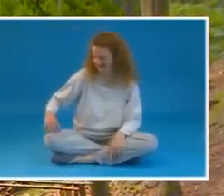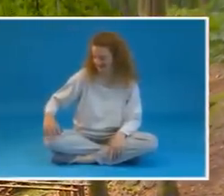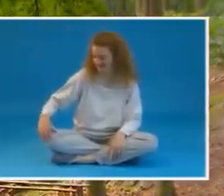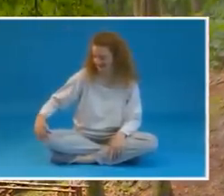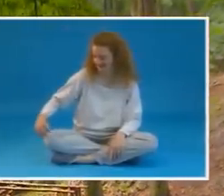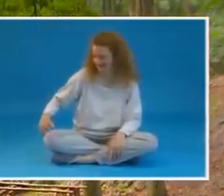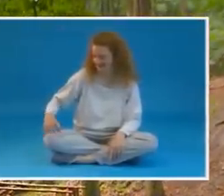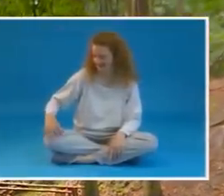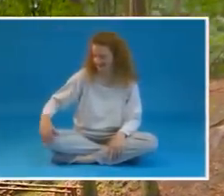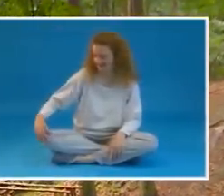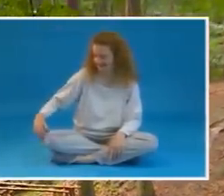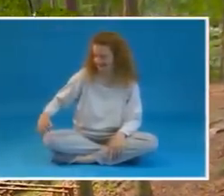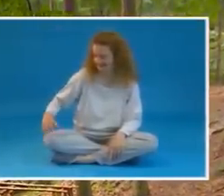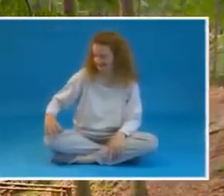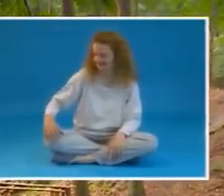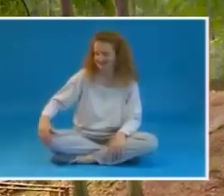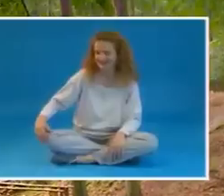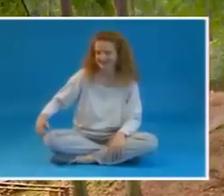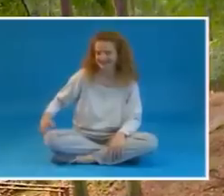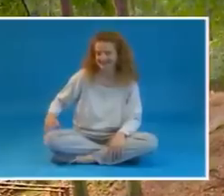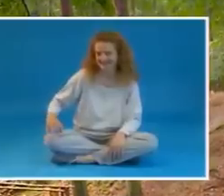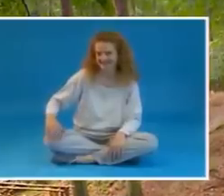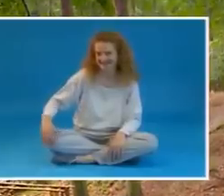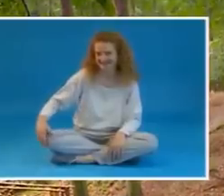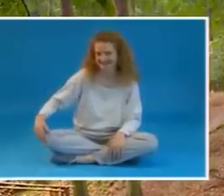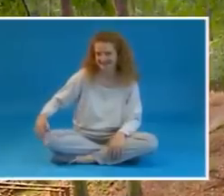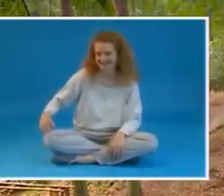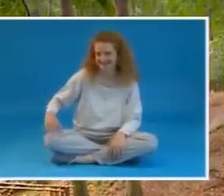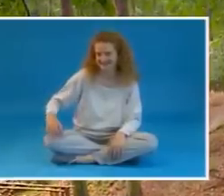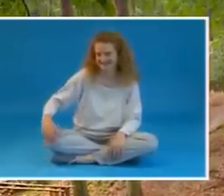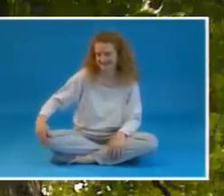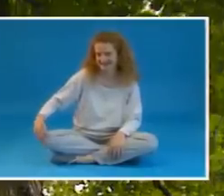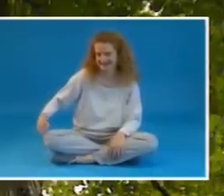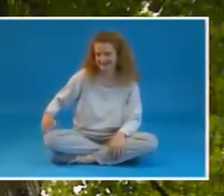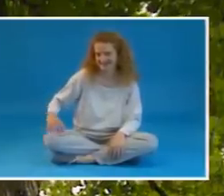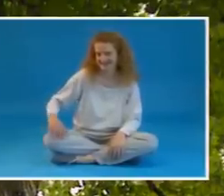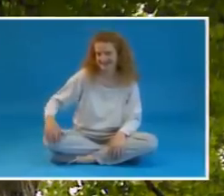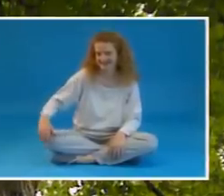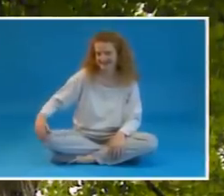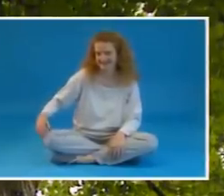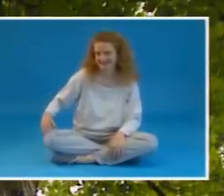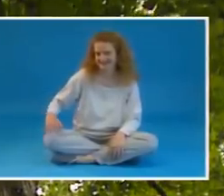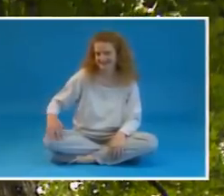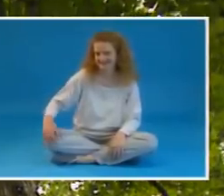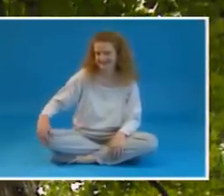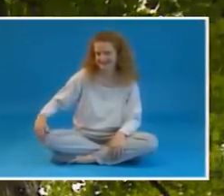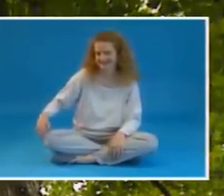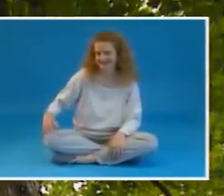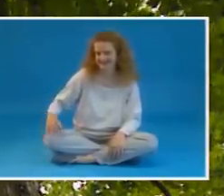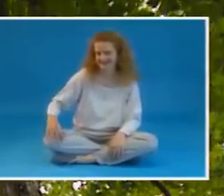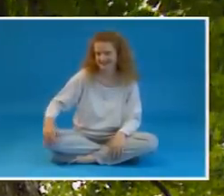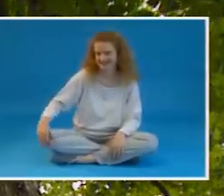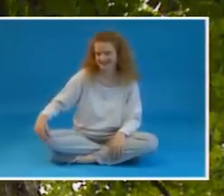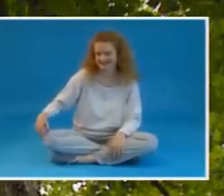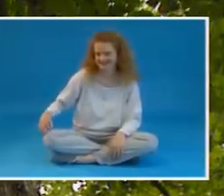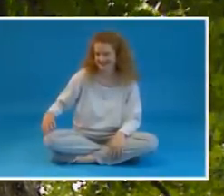There's a spider on my knee, on my knee. There's a spider on my knee, and he's very tickly. There's a spider on my knee, on